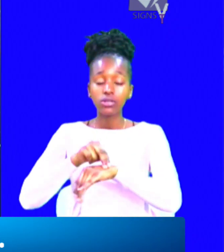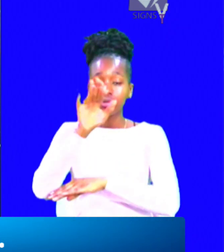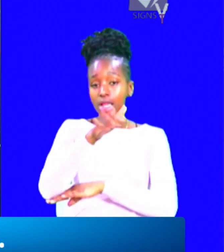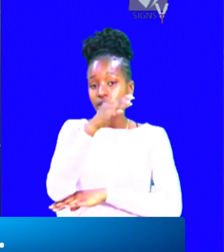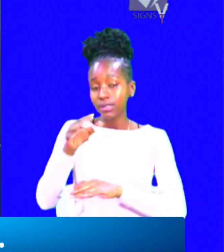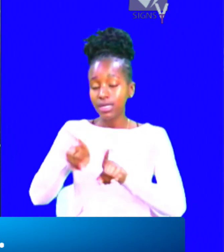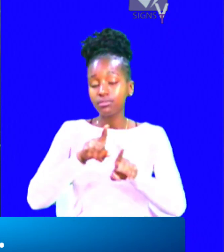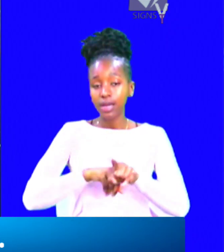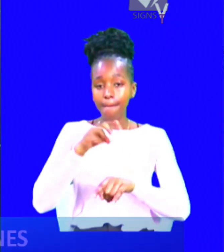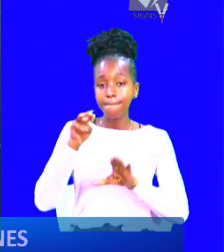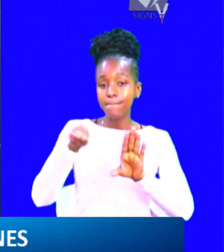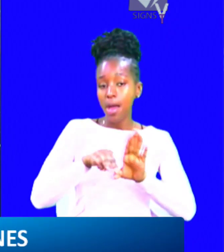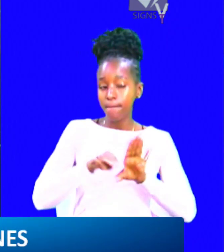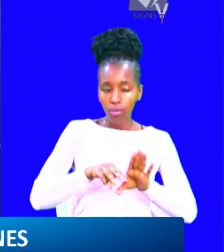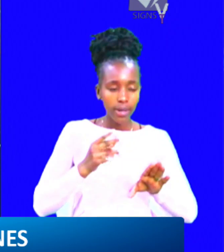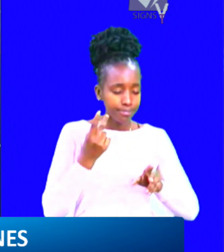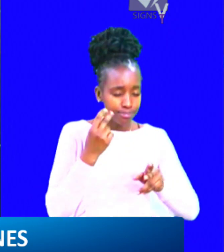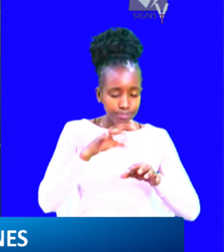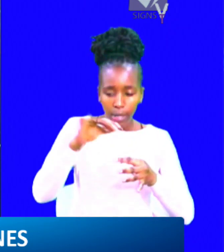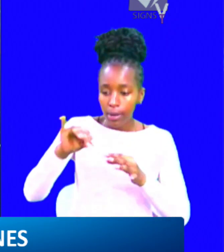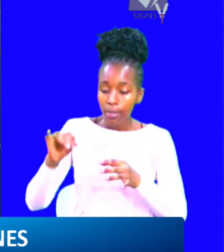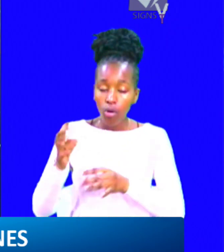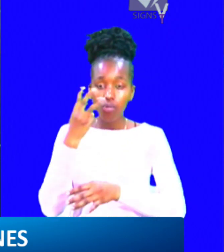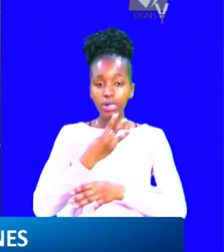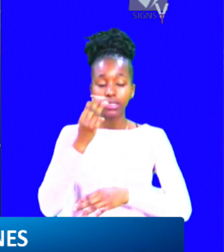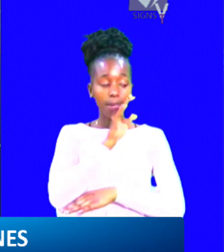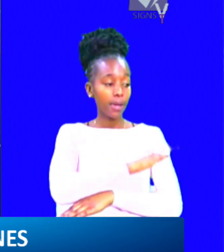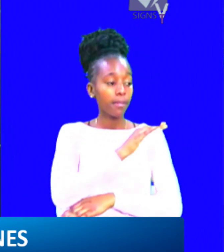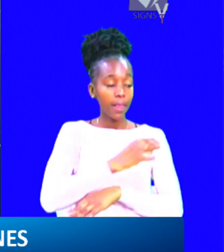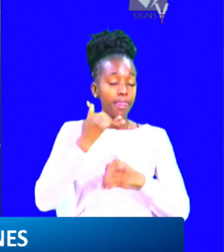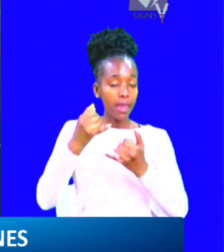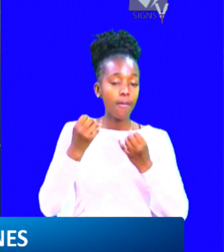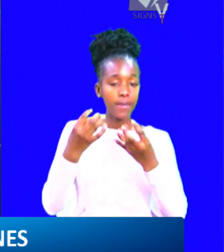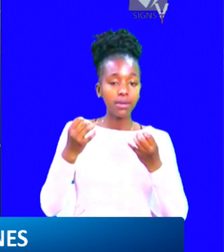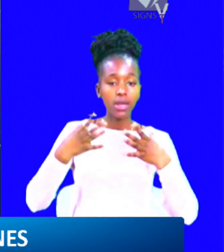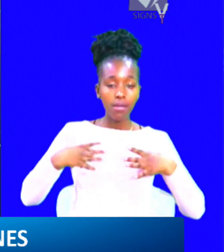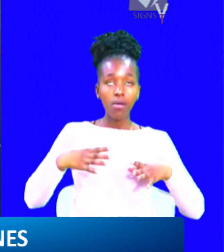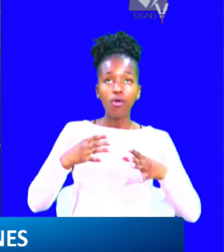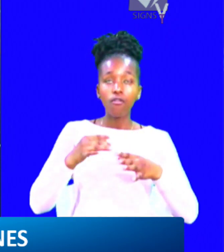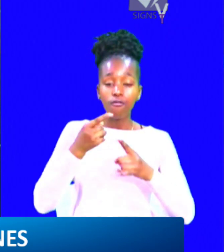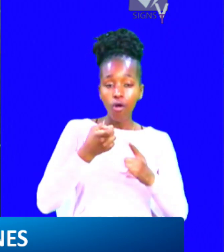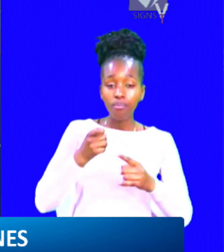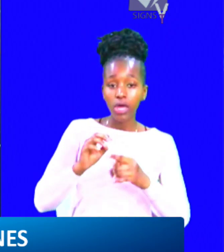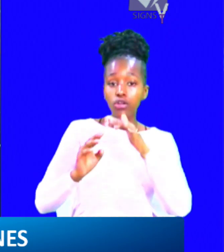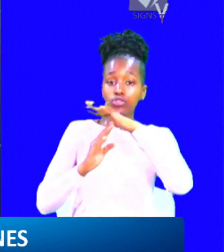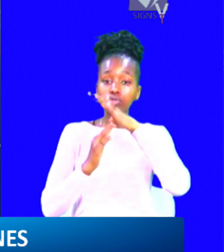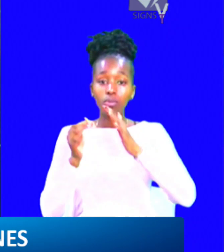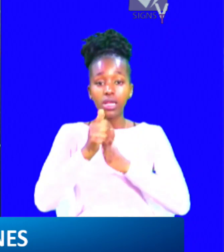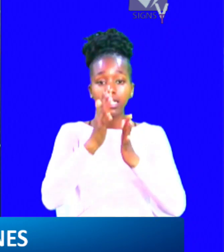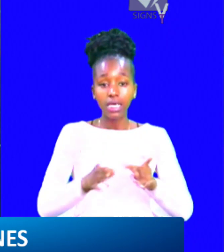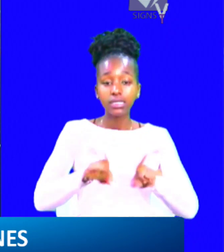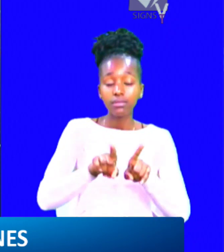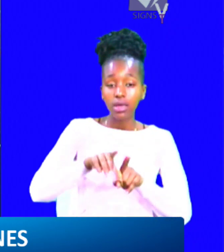it Wednesday afternoon. Now, the motion, jointly sponsored by Majority Leader Kimani Ichung'wah and his minority counterpart Opiyo